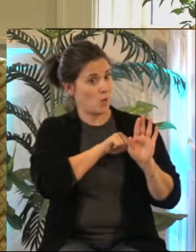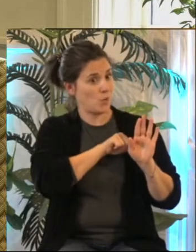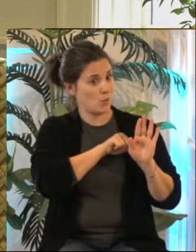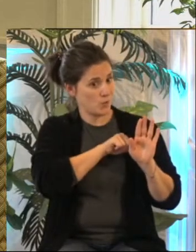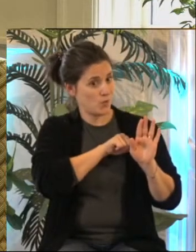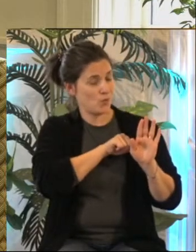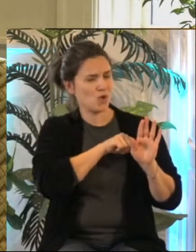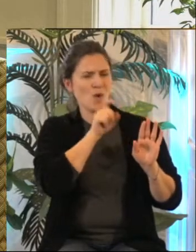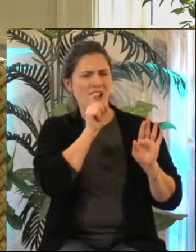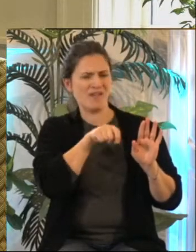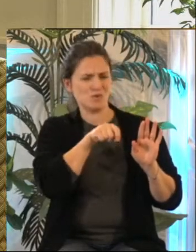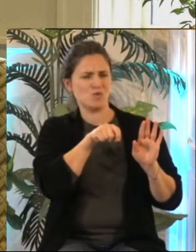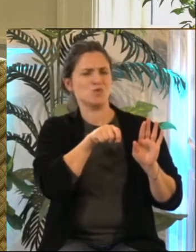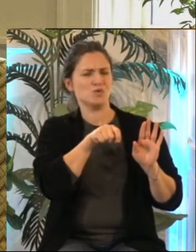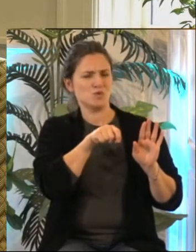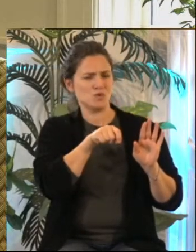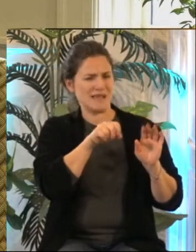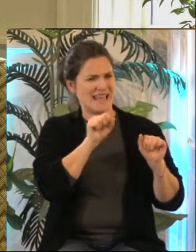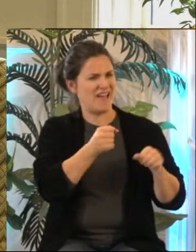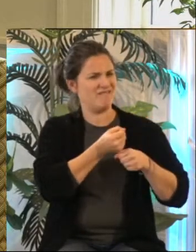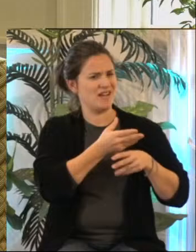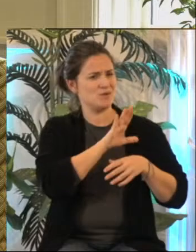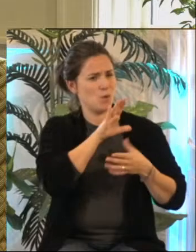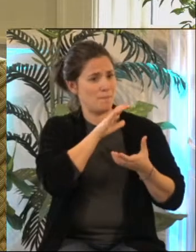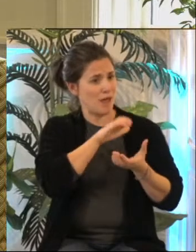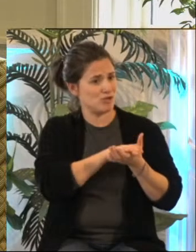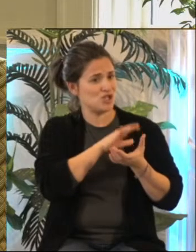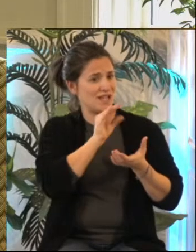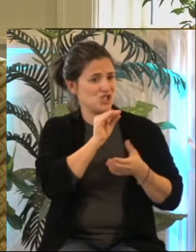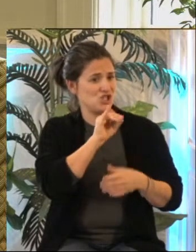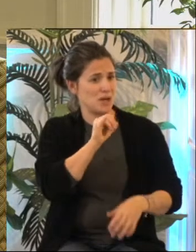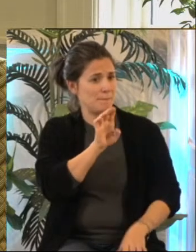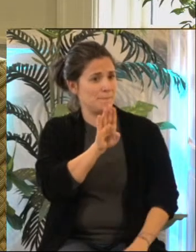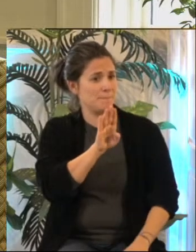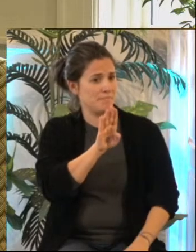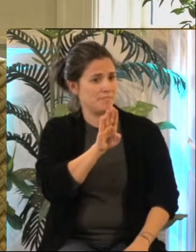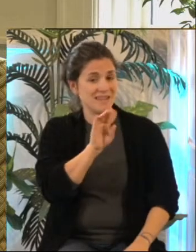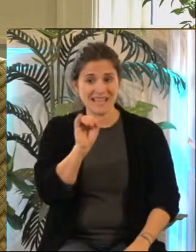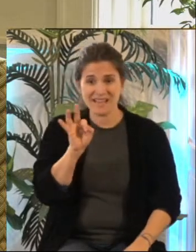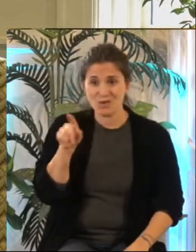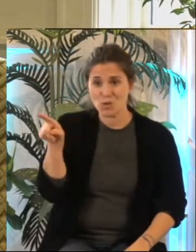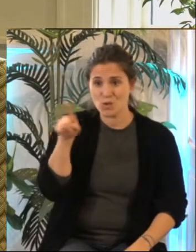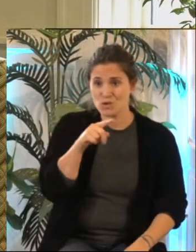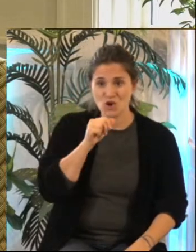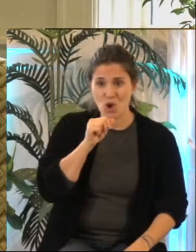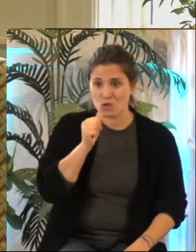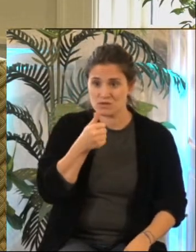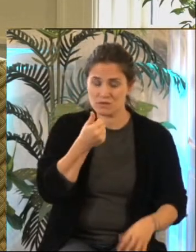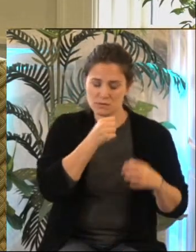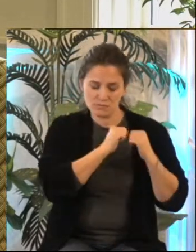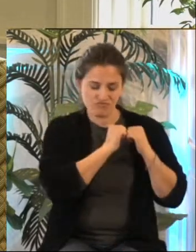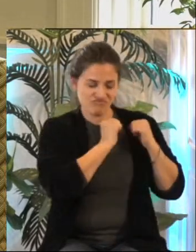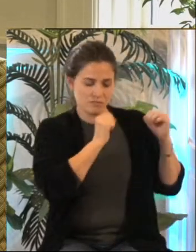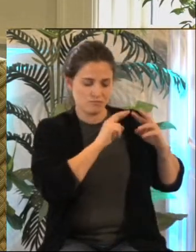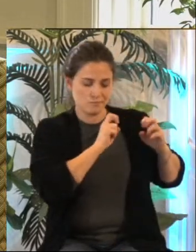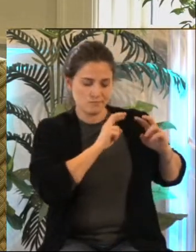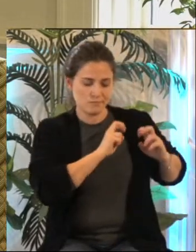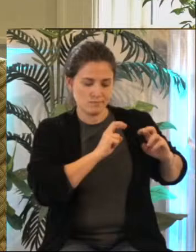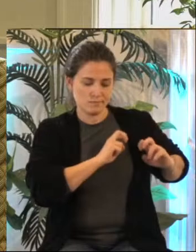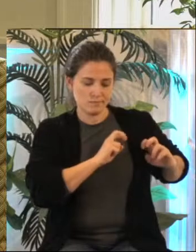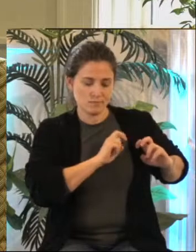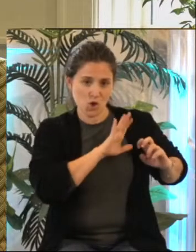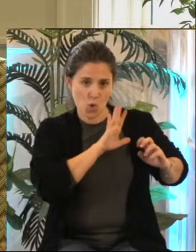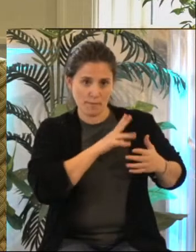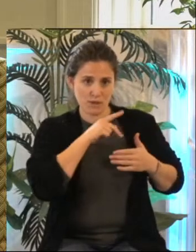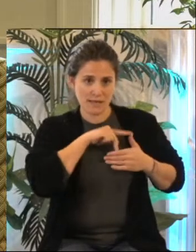a light on your shadow? And if you're not, what kind of a commitment are you willing to make in these times to make sure that you're dealing with